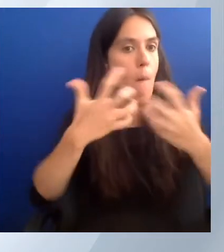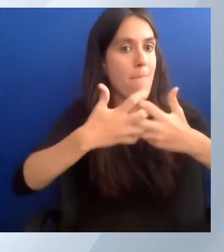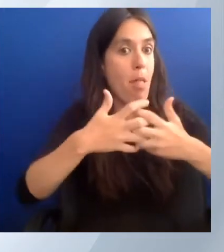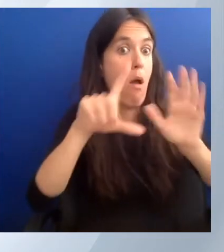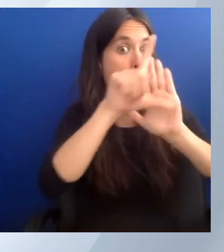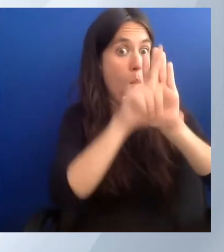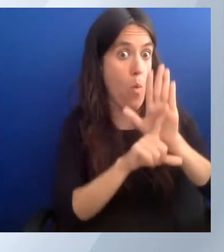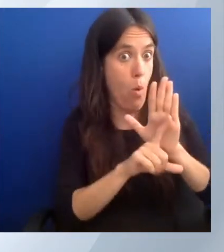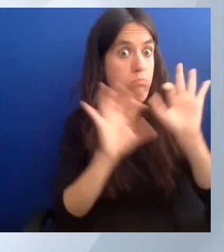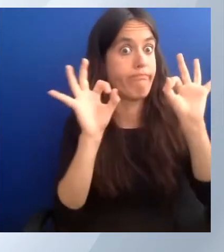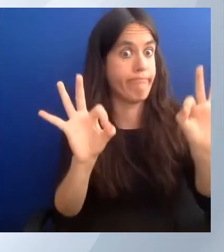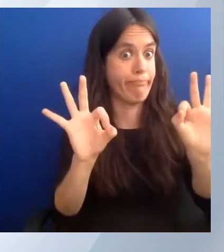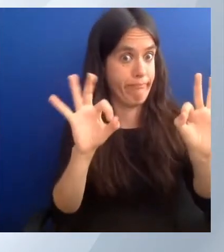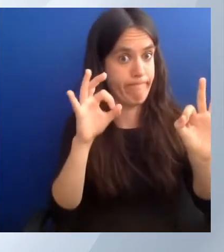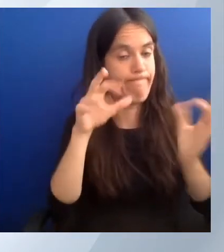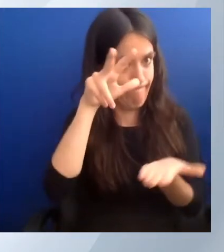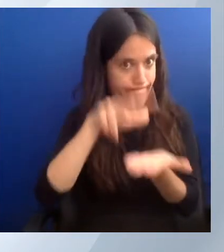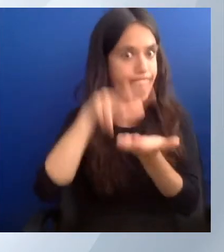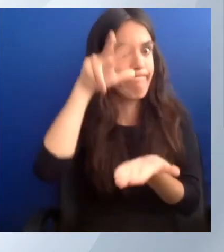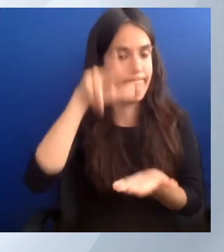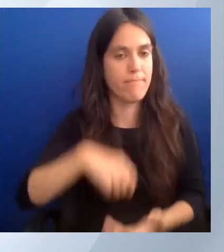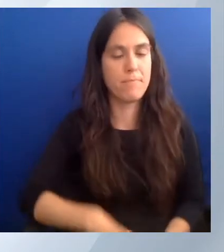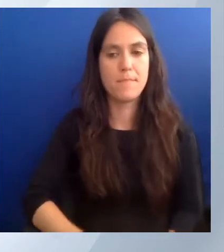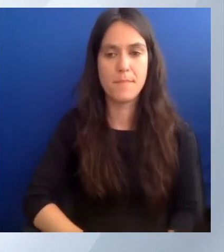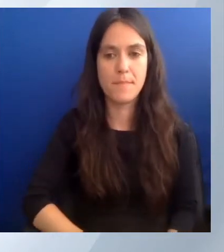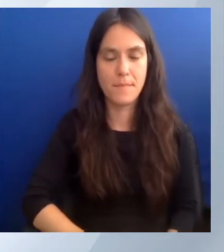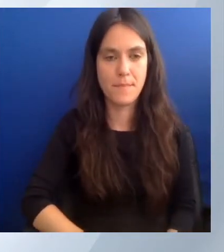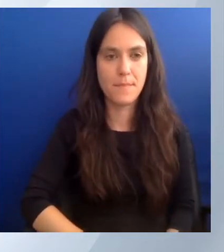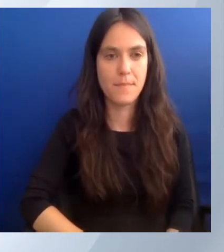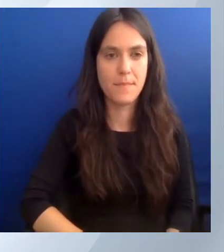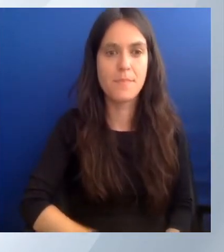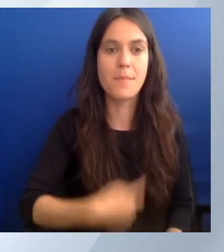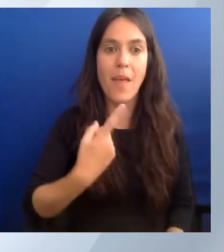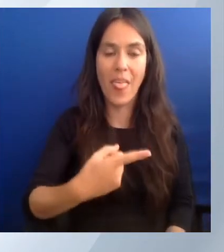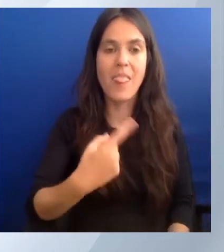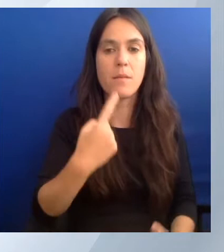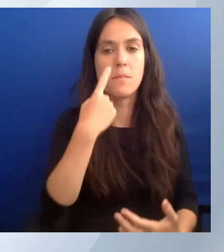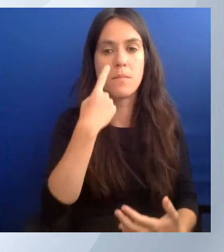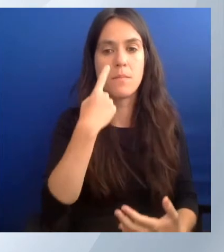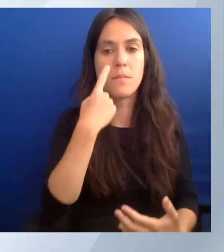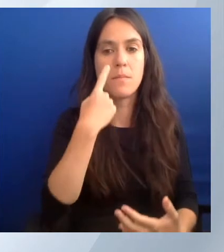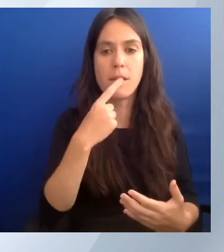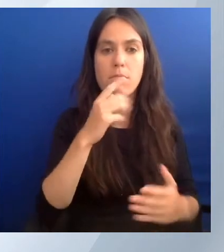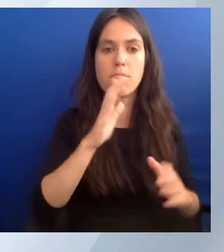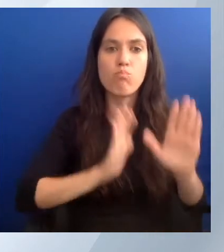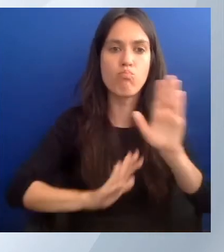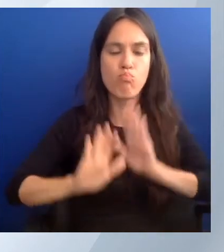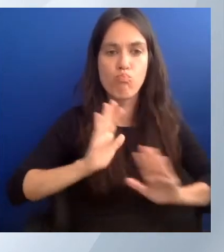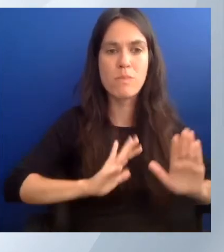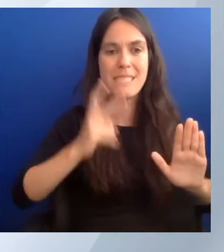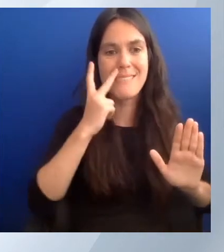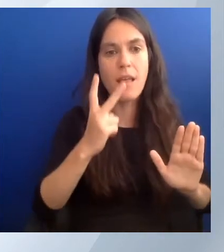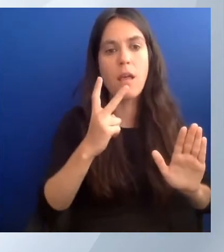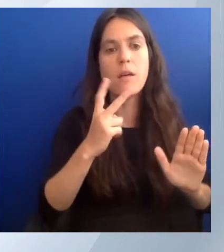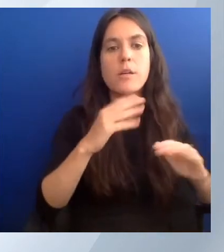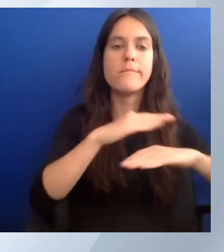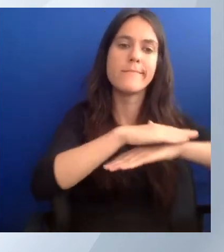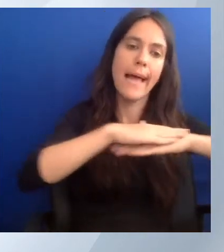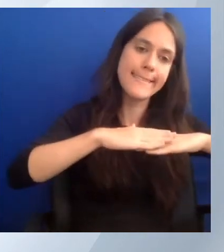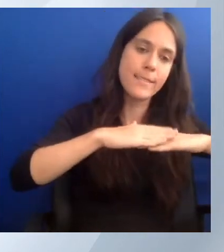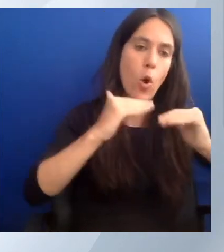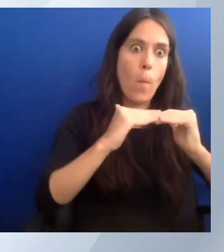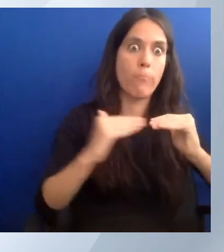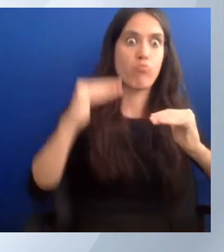laws. Then we have the performance tier that we're going to be using. We have standard, we have premium. You pay more for premium. Standard